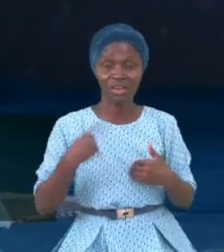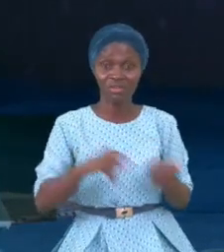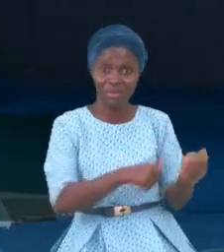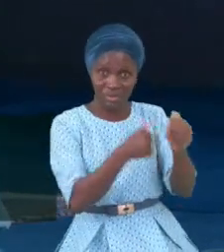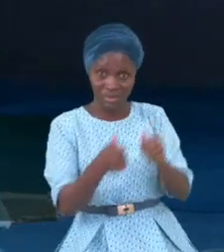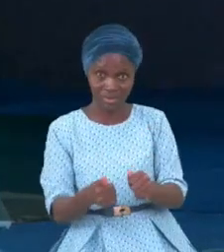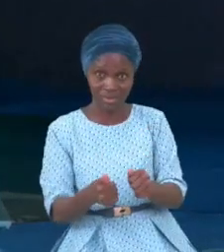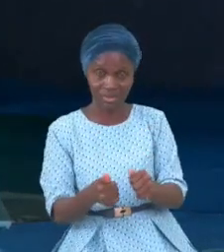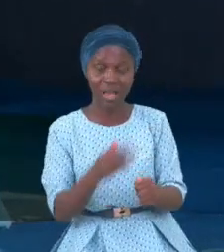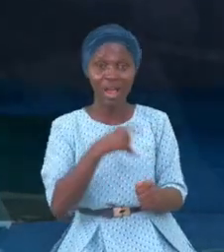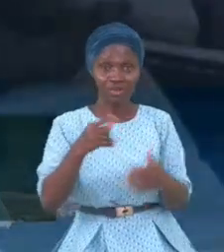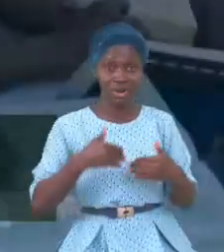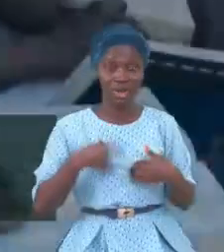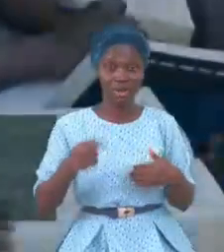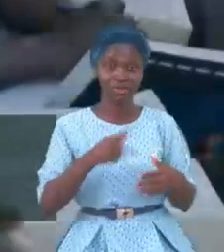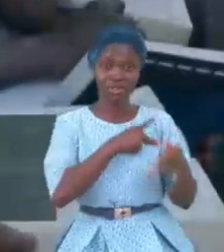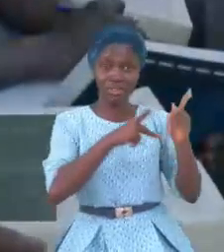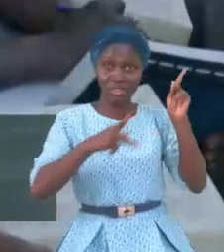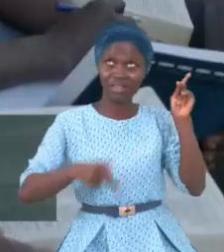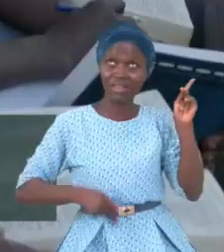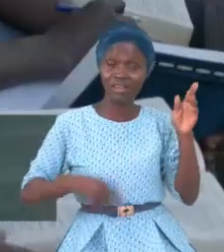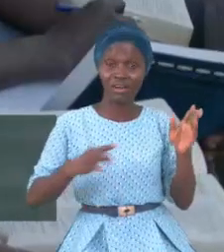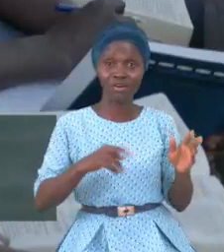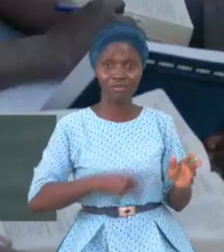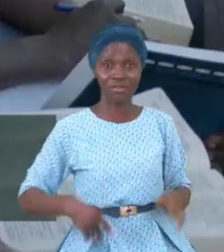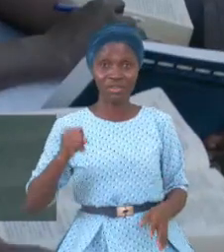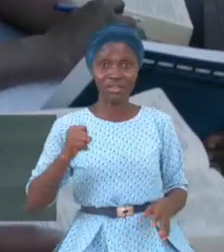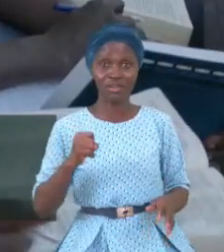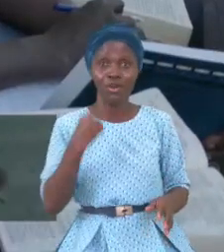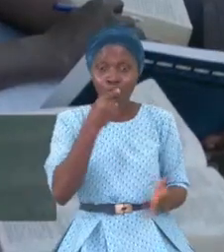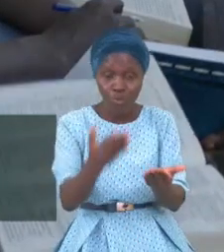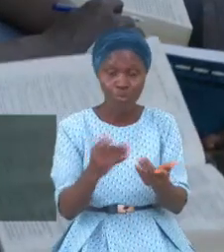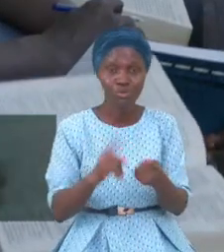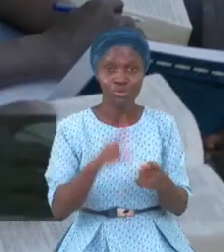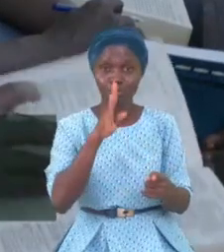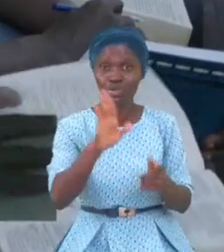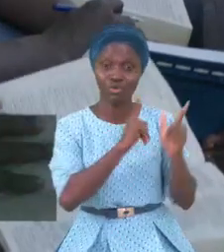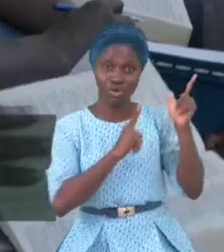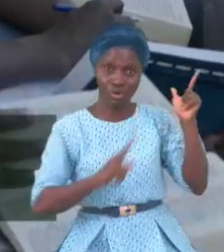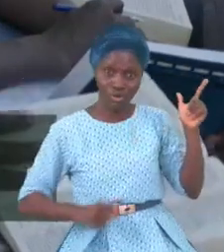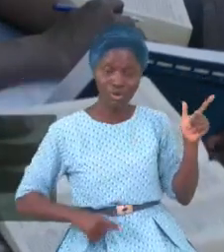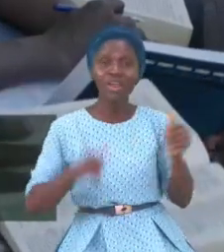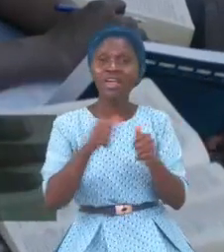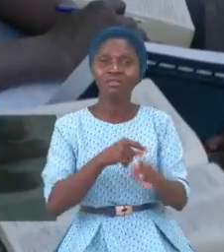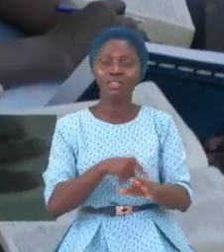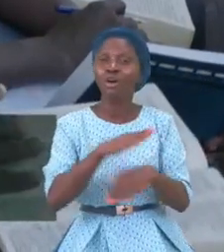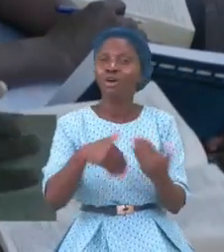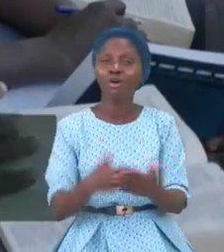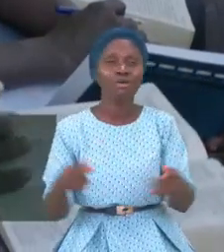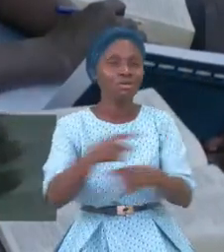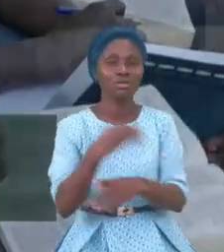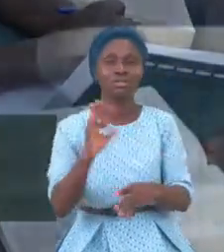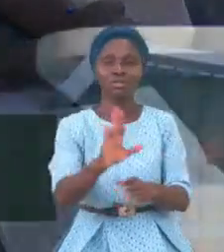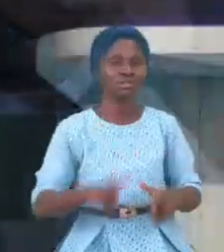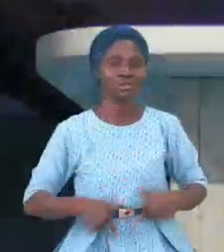of Kings, wanting to be your Lord and your King every time, all the days of your life, there's only one thing to say to